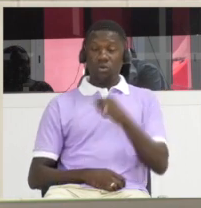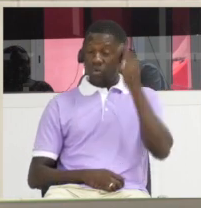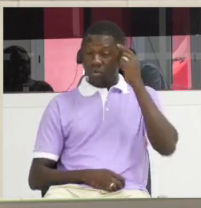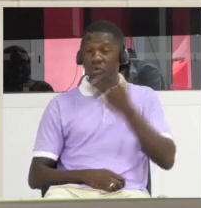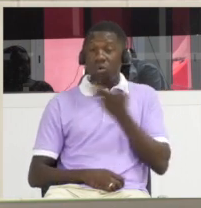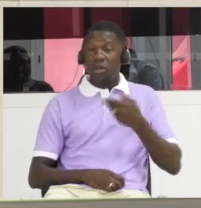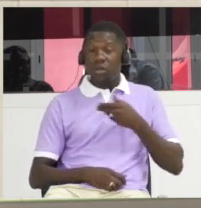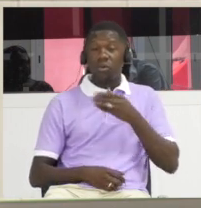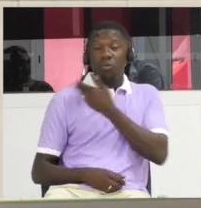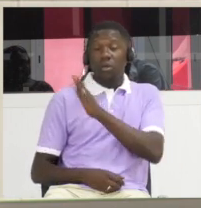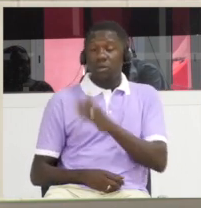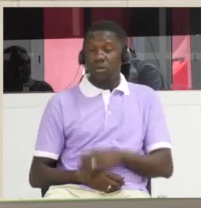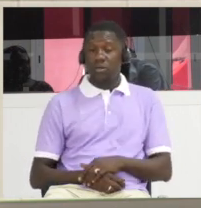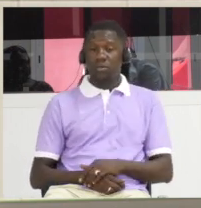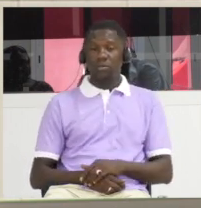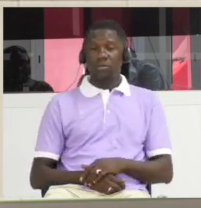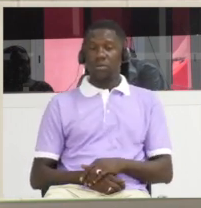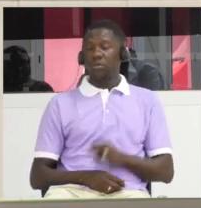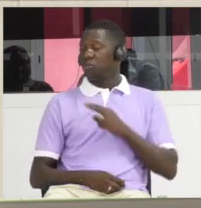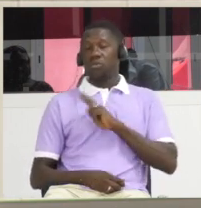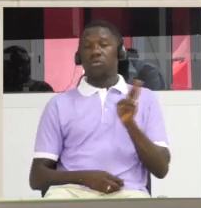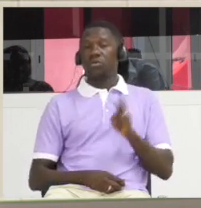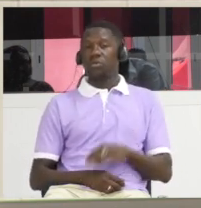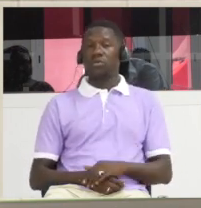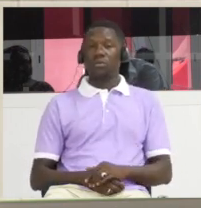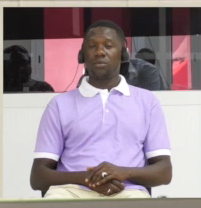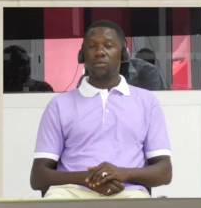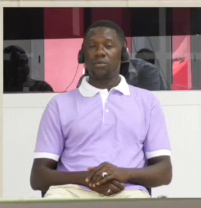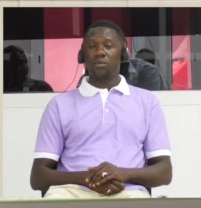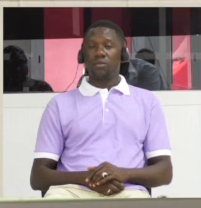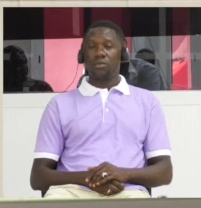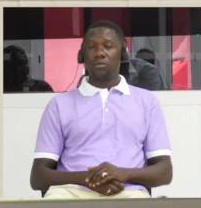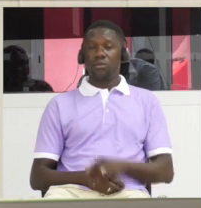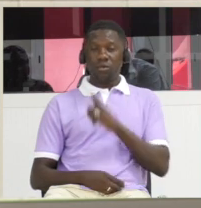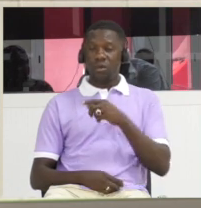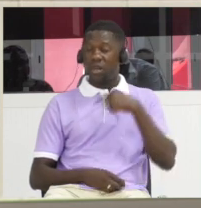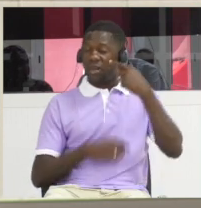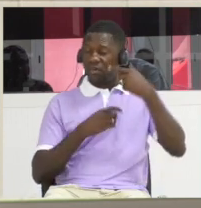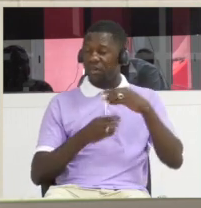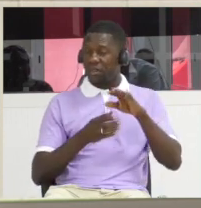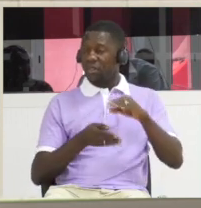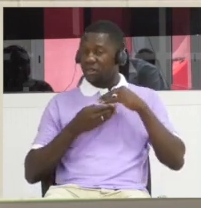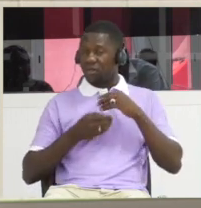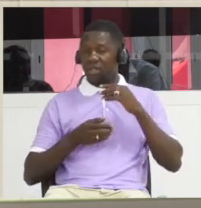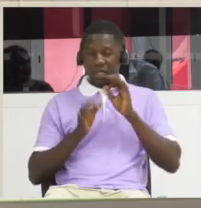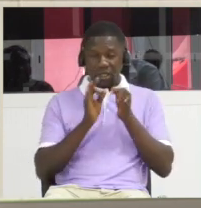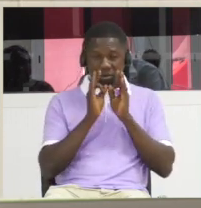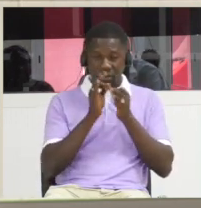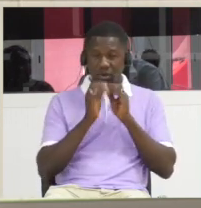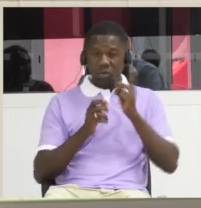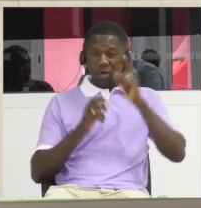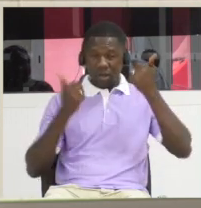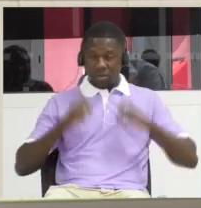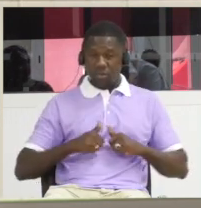No idea. Do you have you ever received an explanation as to what happened? No. Nobody